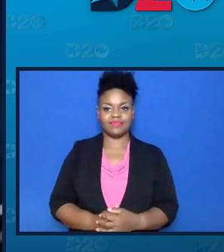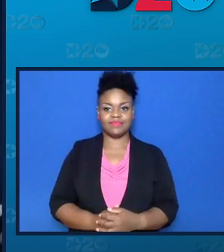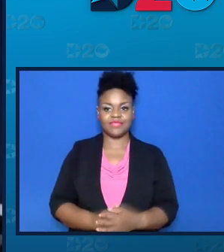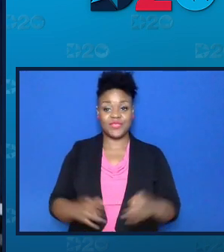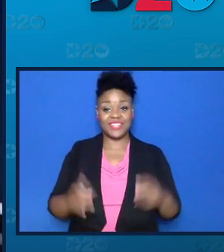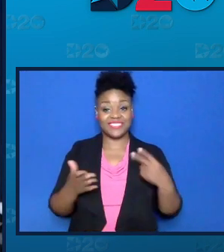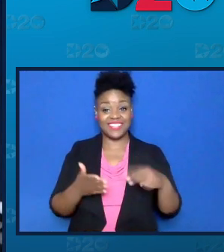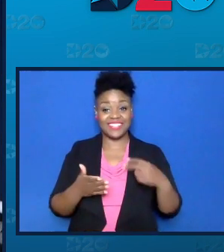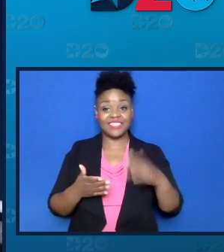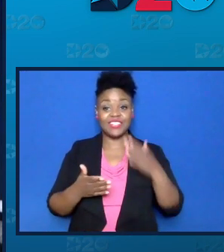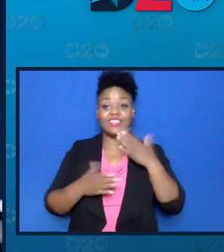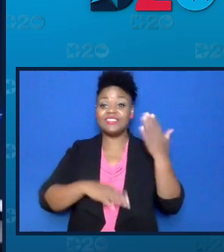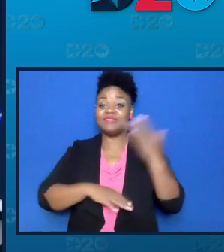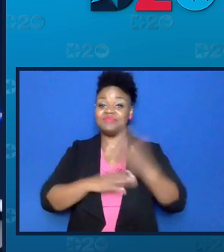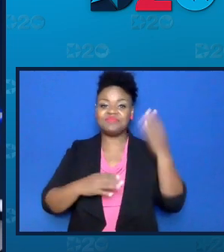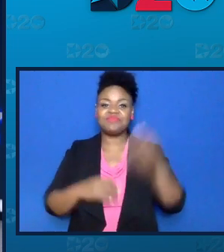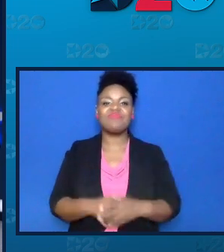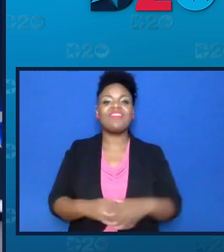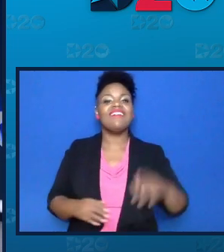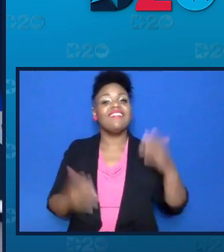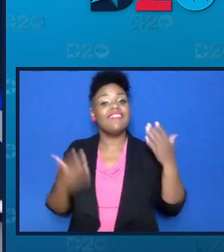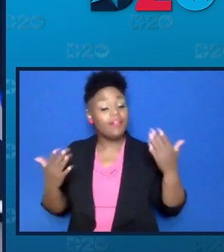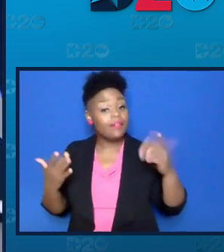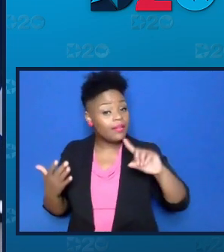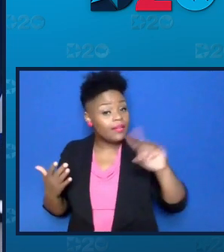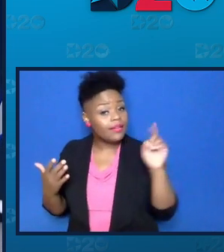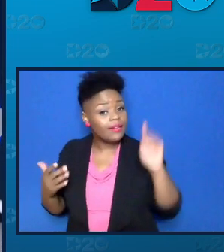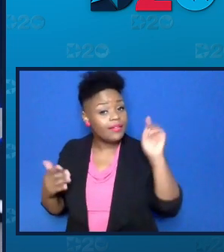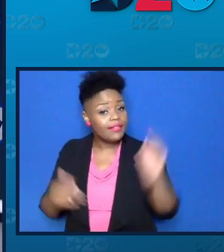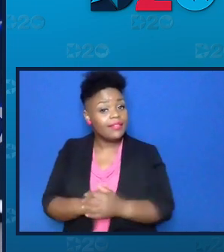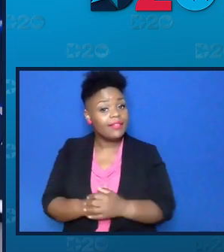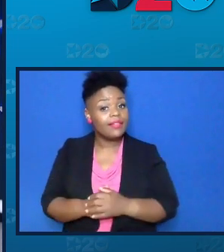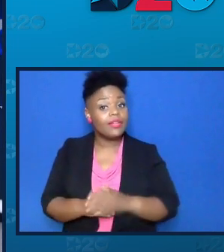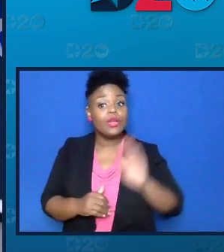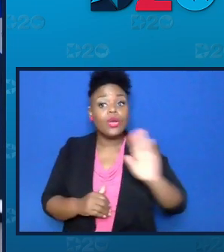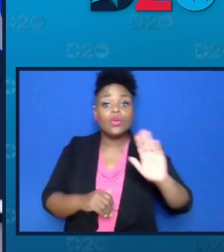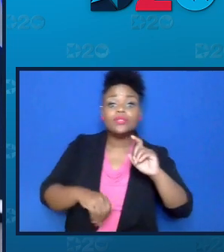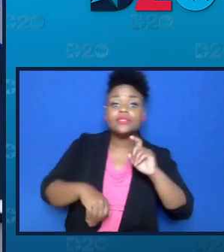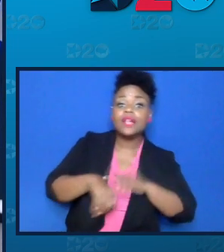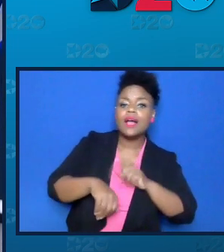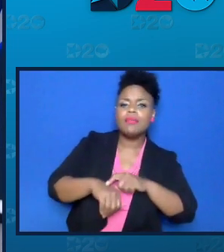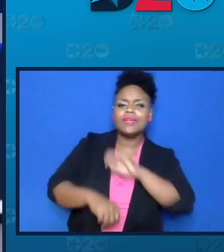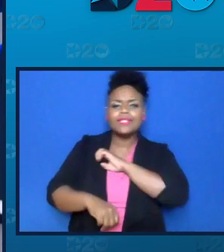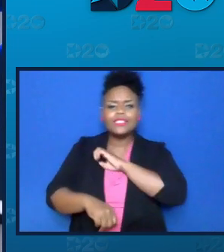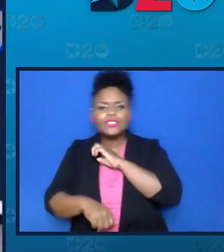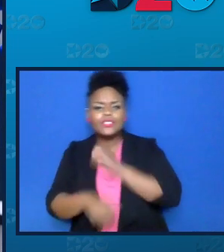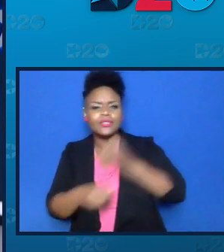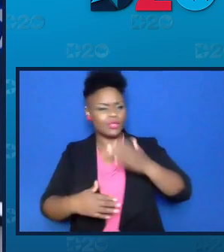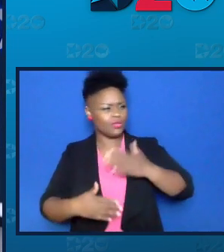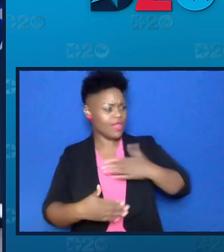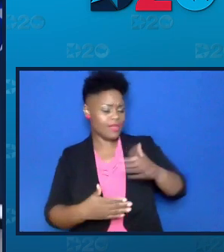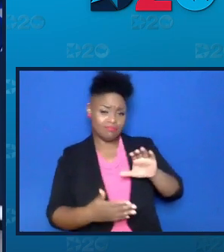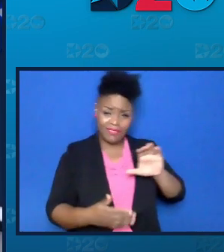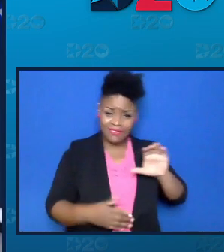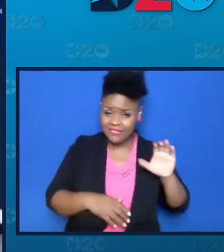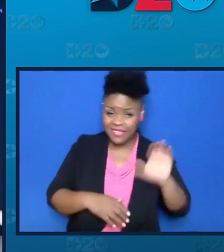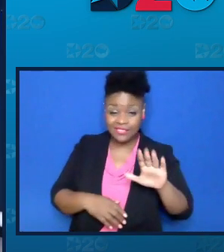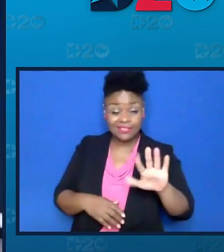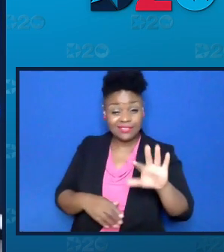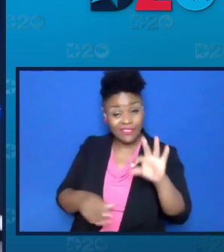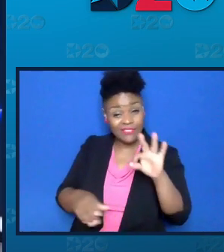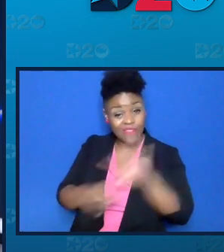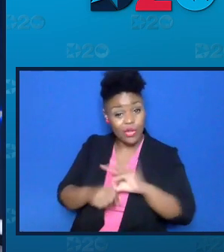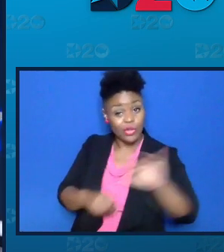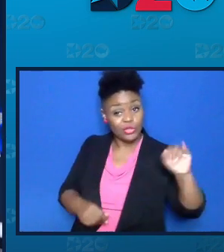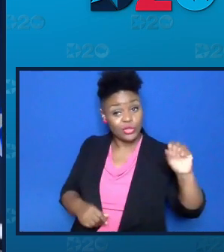Cut. Here's the big question. How much of your time and energy are you willing to devote to elect Joe Biden? Here's